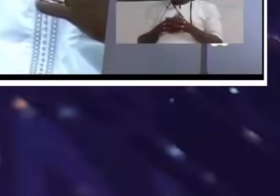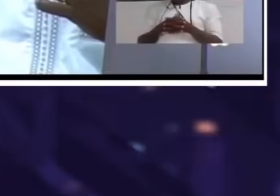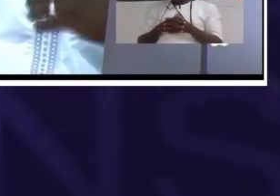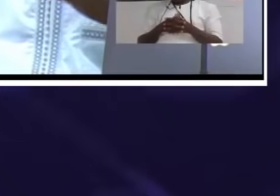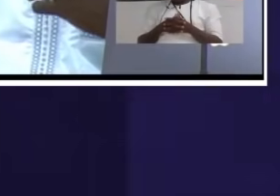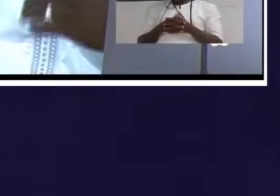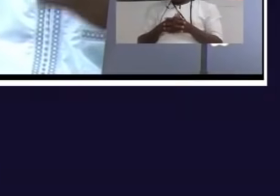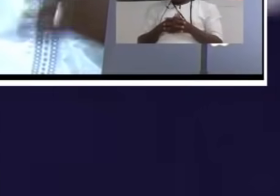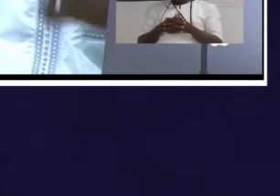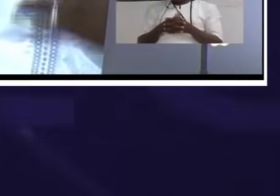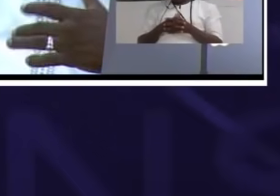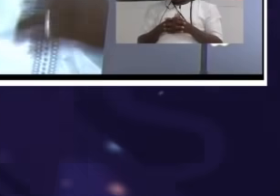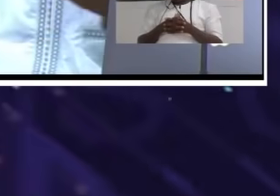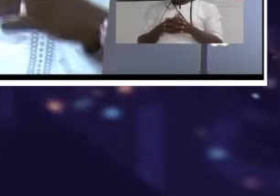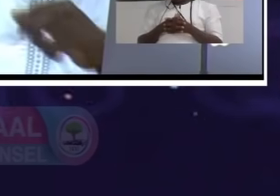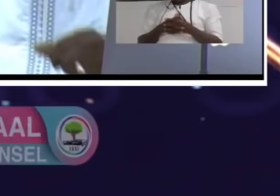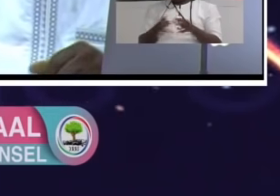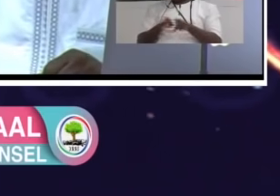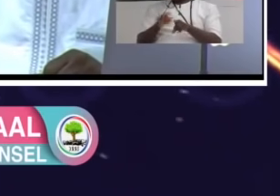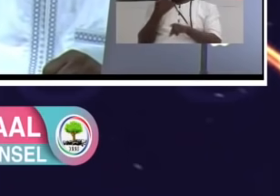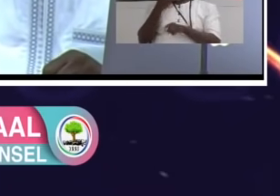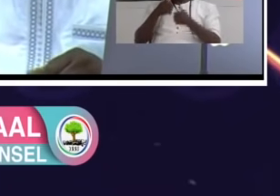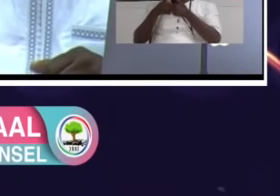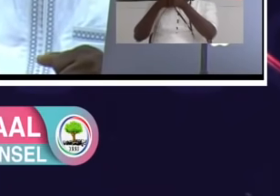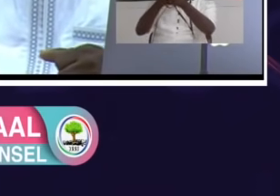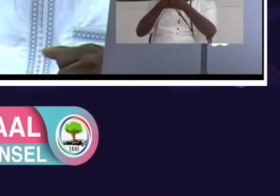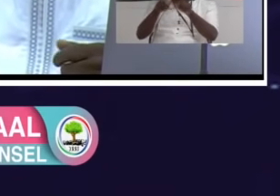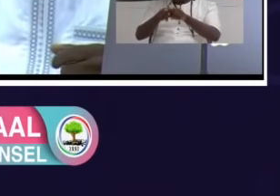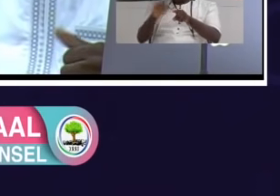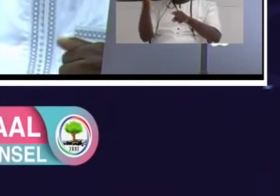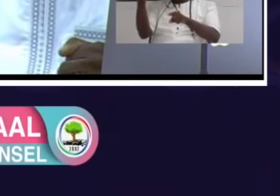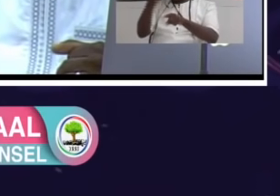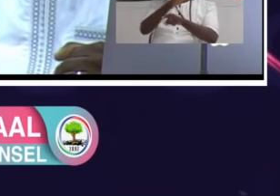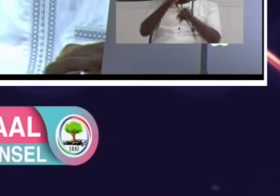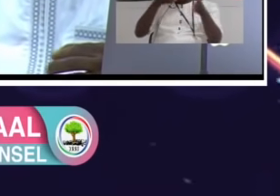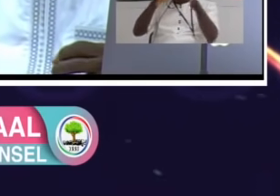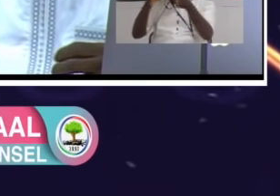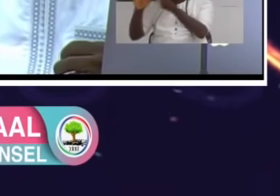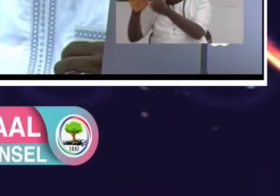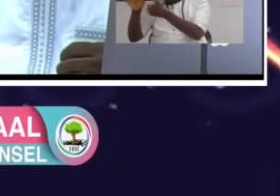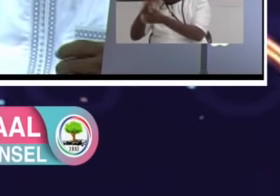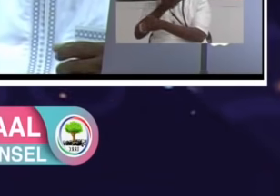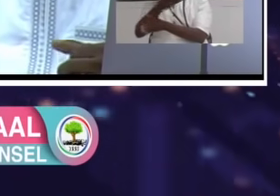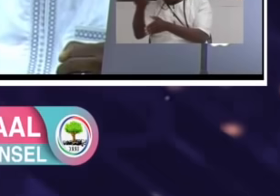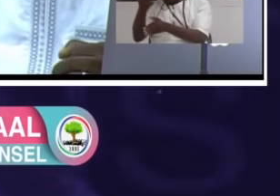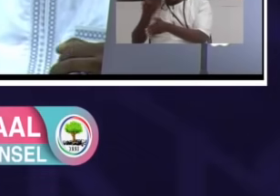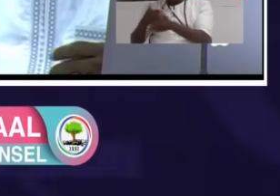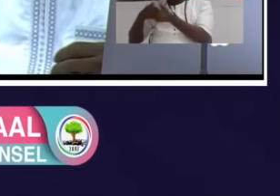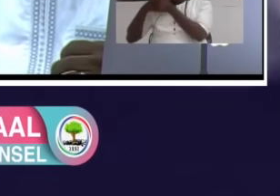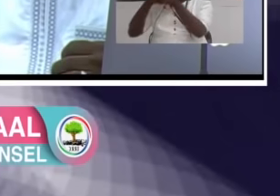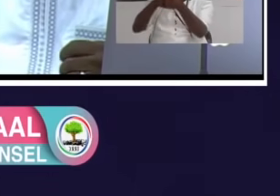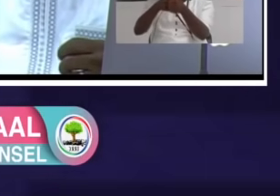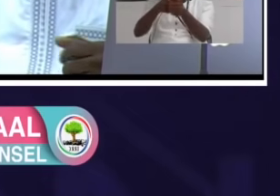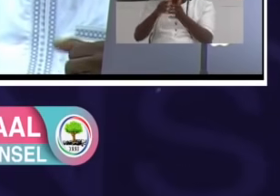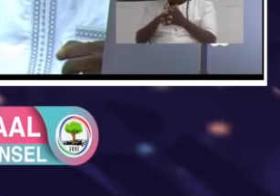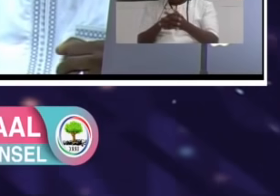Did it follow any particular pattern? Ndax de ngeen topa yon bo xamne yon bu magget la li